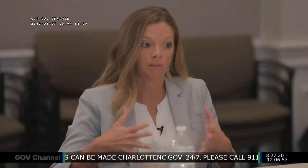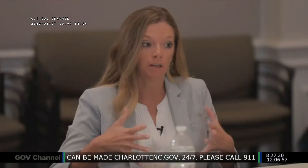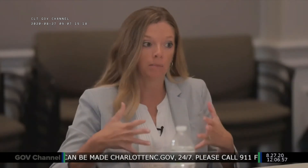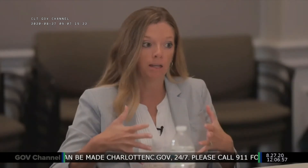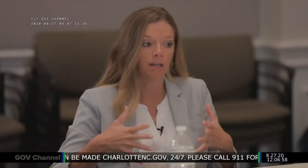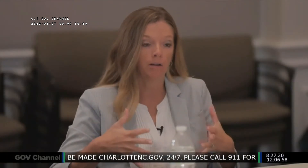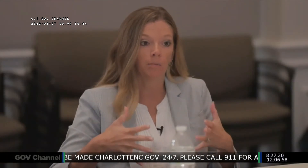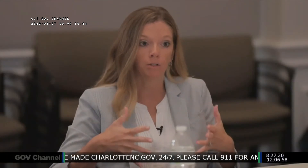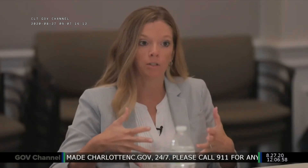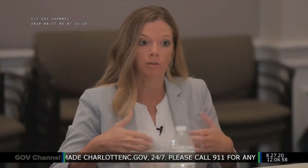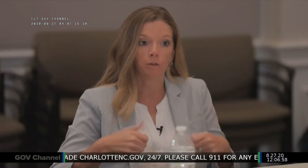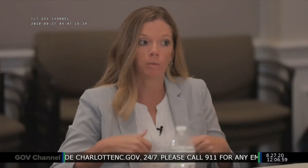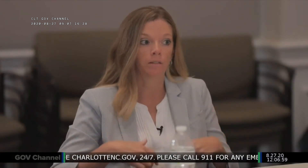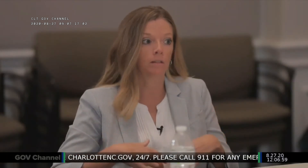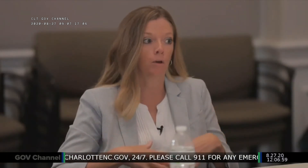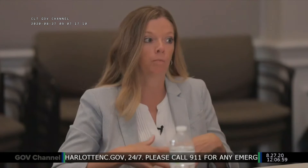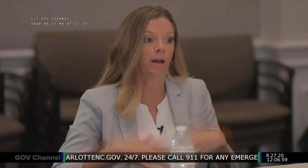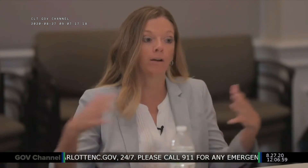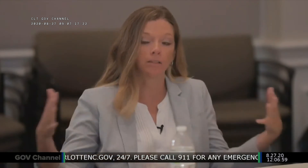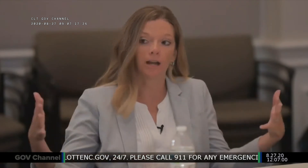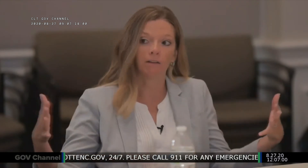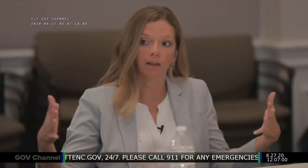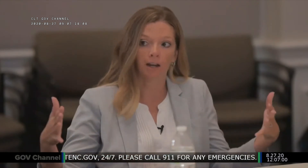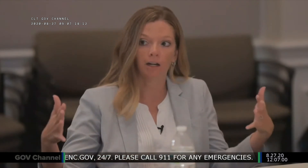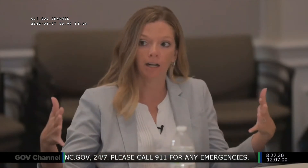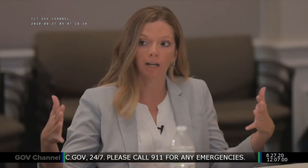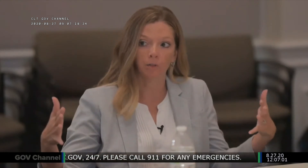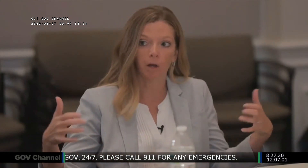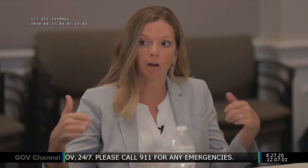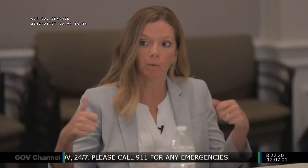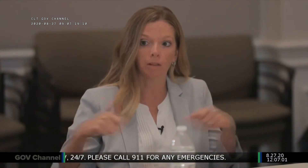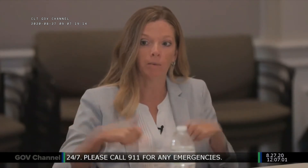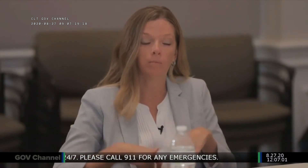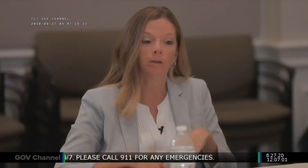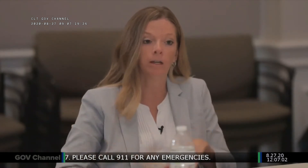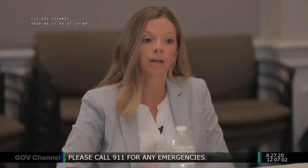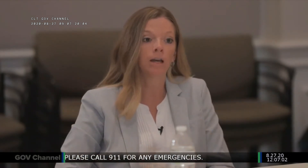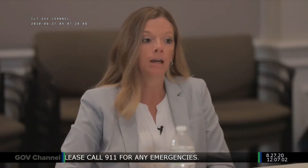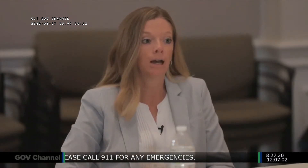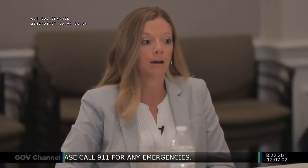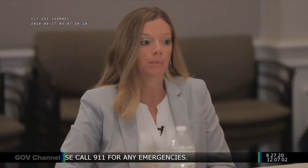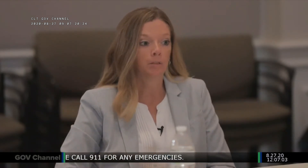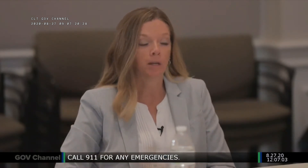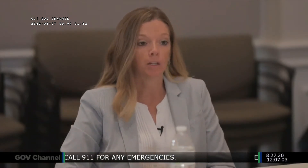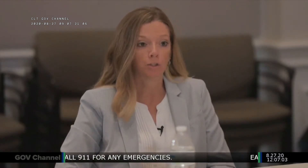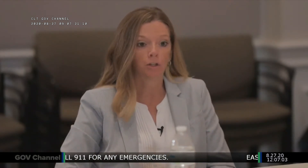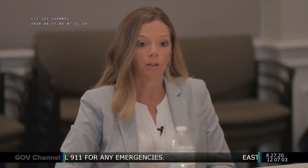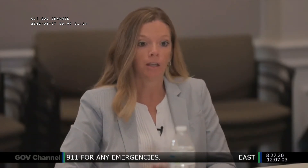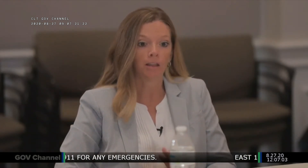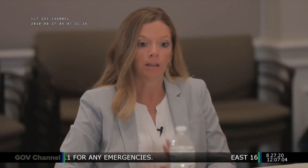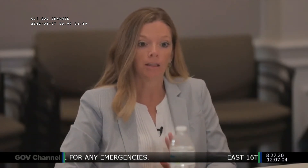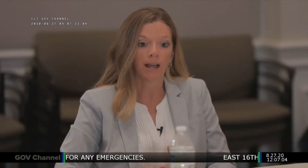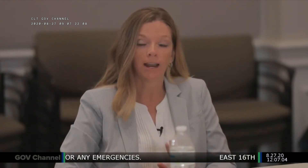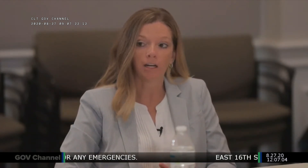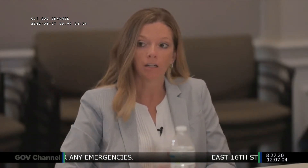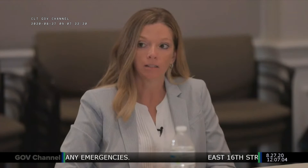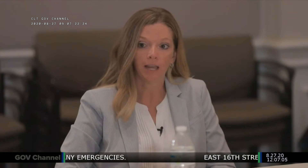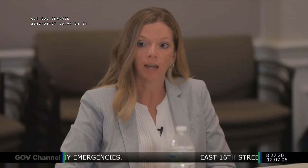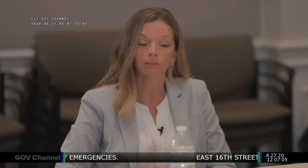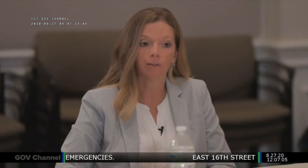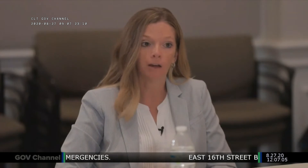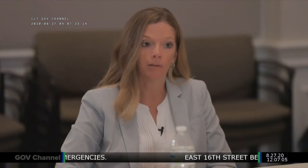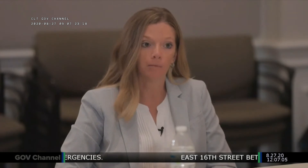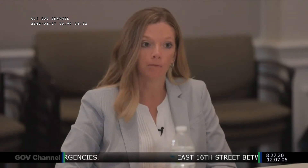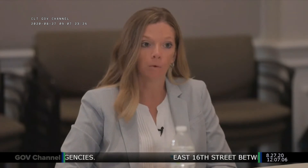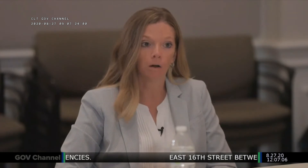not just of the immediate emergency response zone, but outside of that area as well with the public, is making sure that air